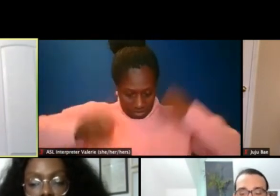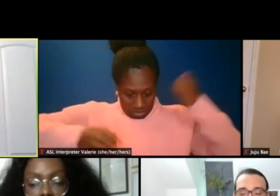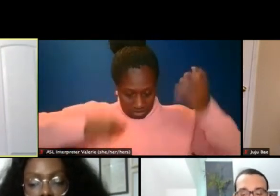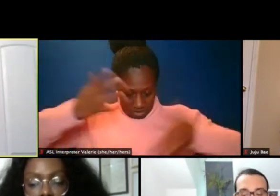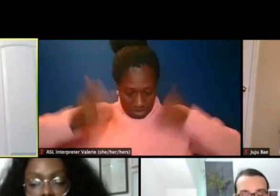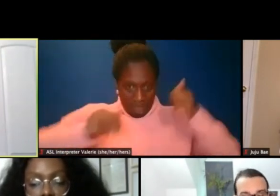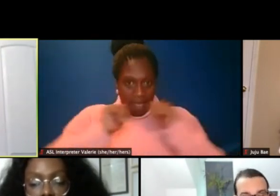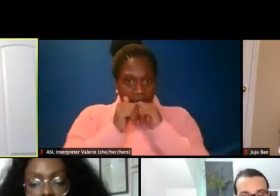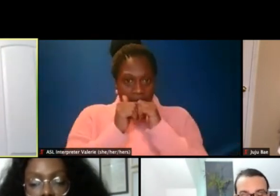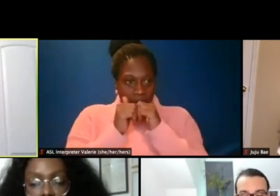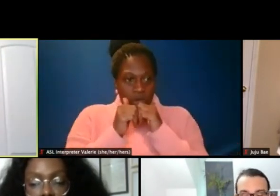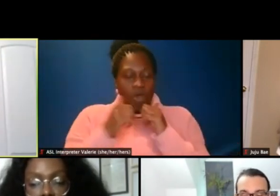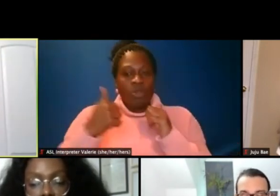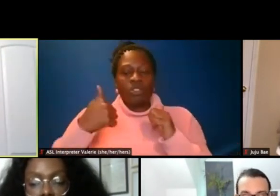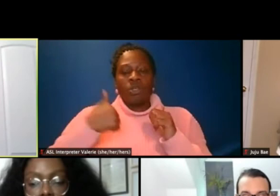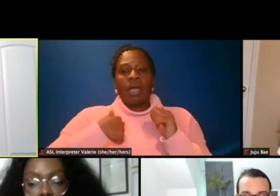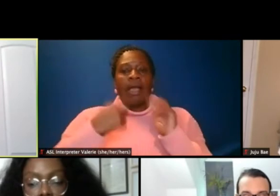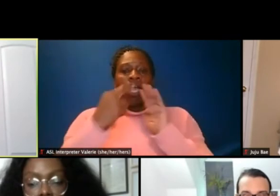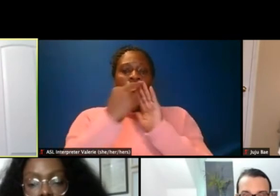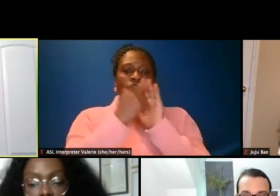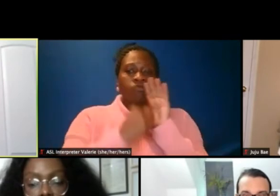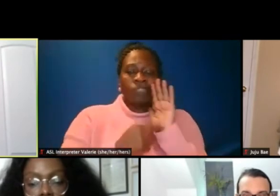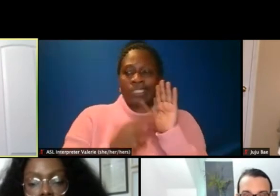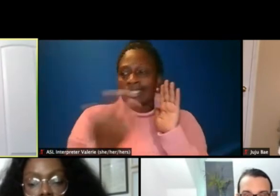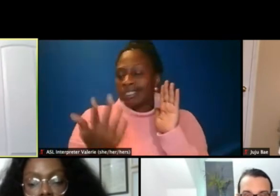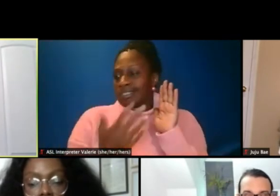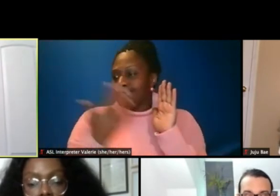I would read